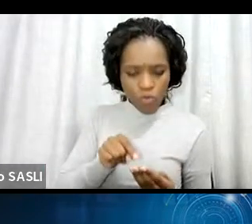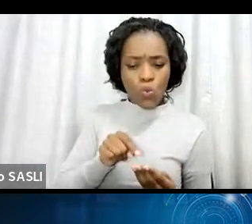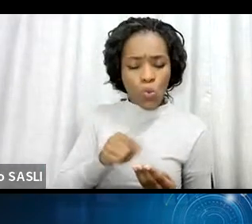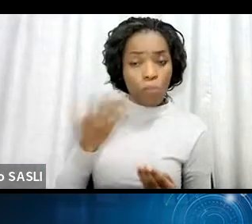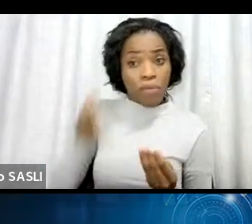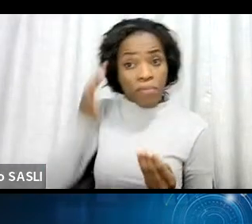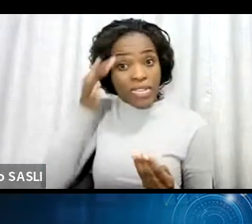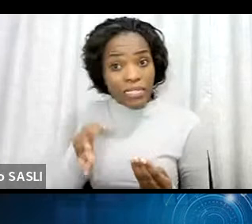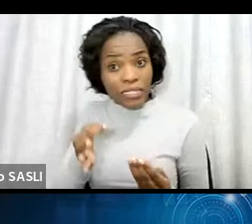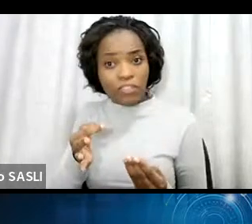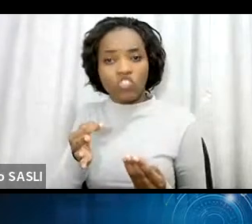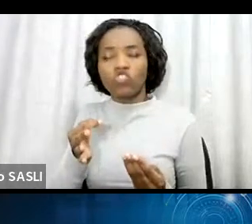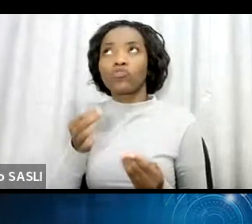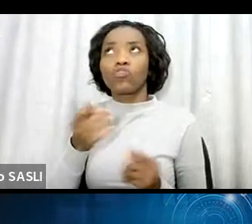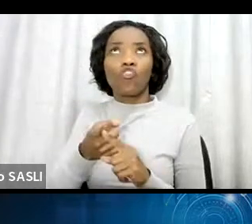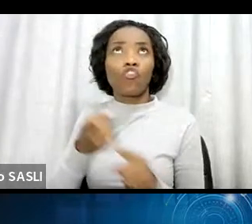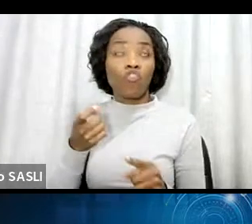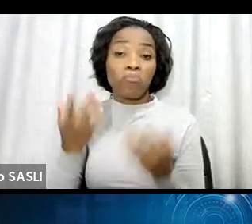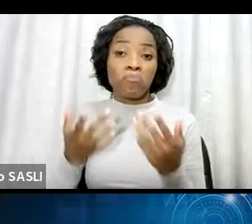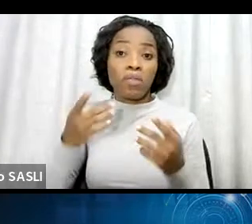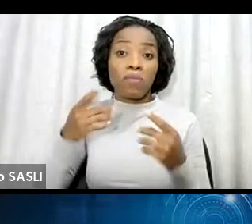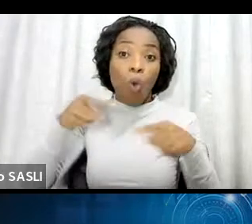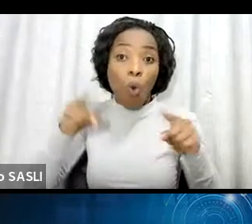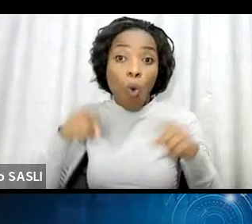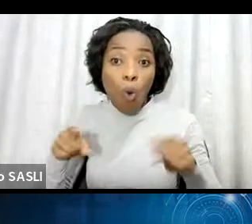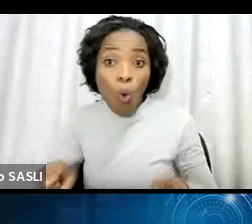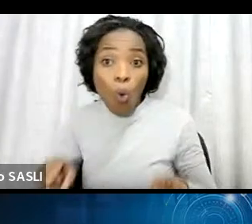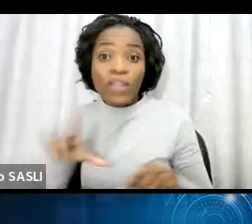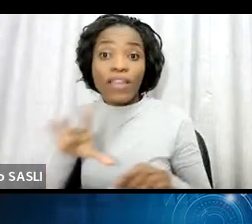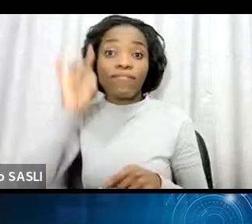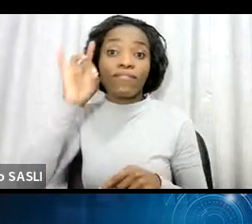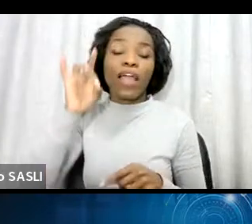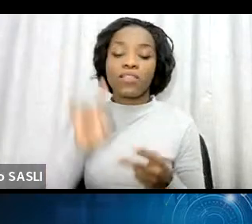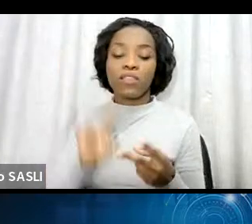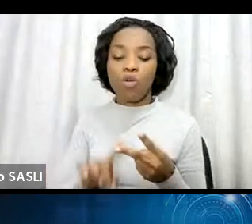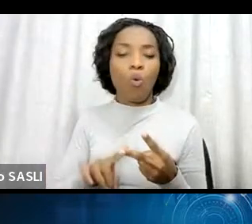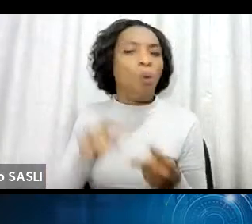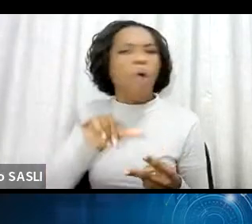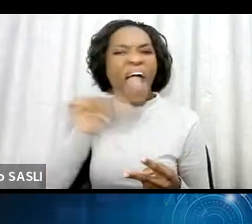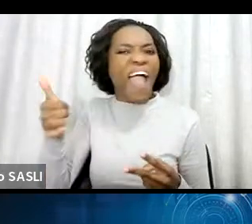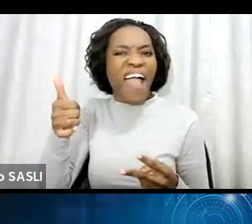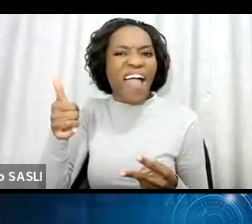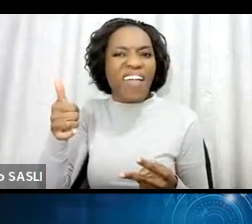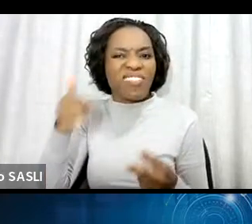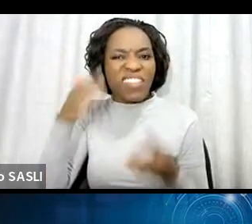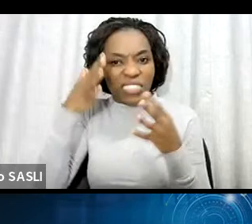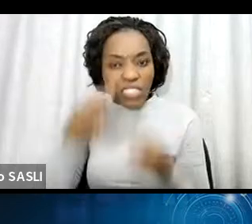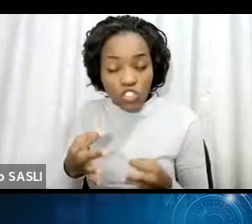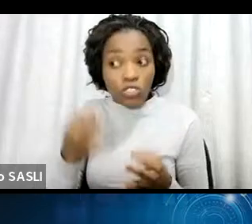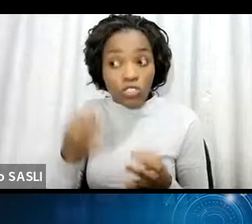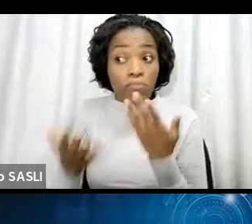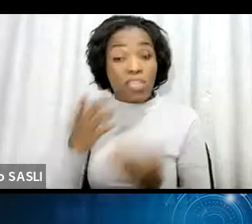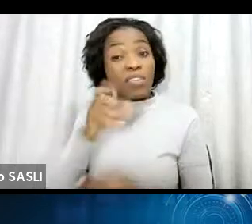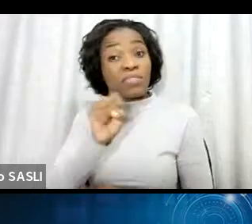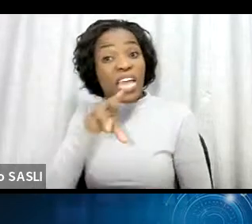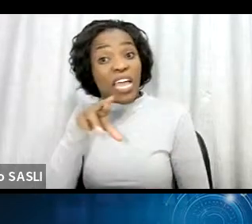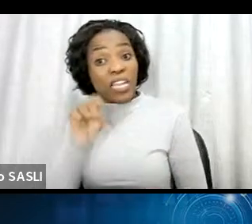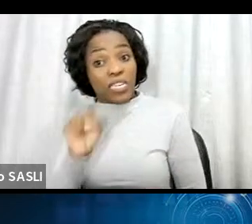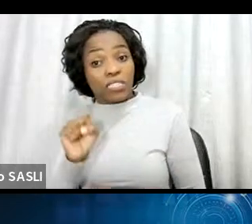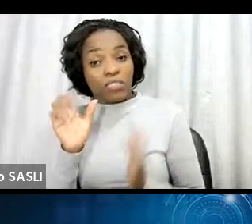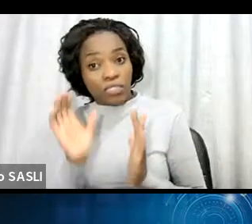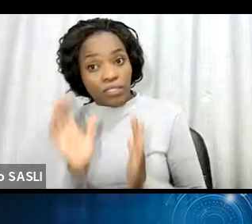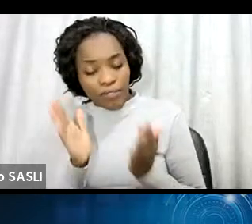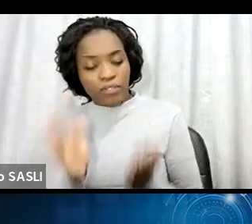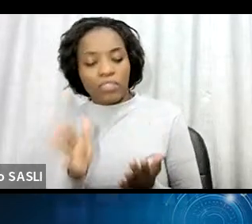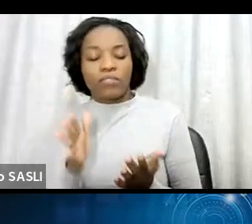taken by way of an audit finding or any other decision that SARS may have taken and that